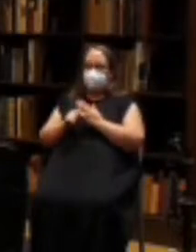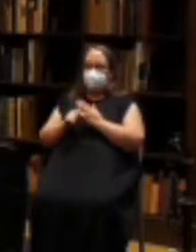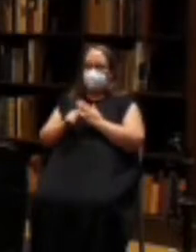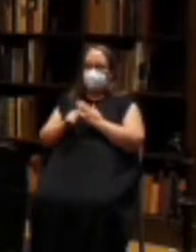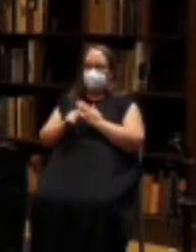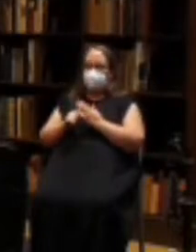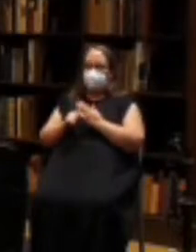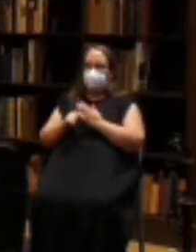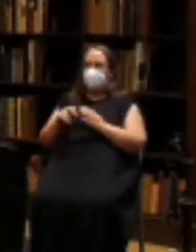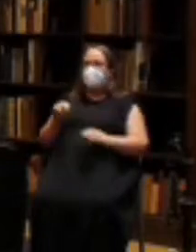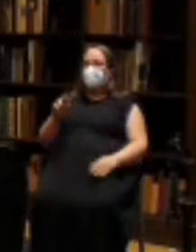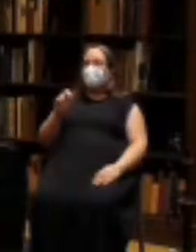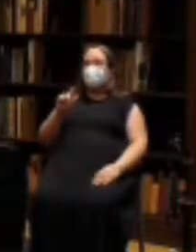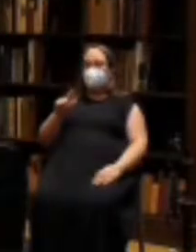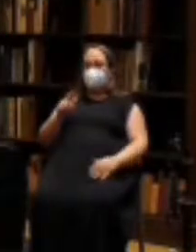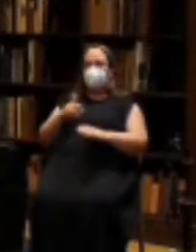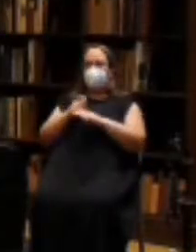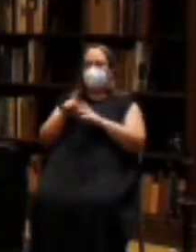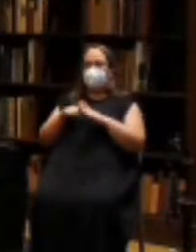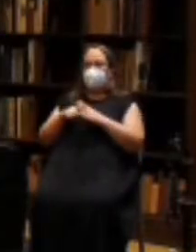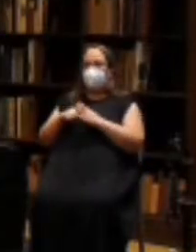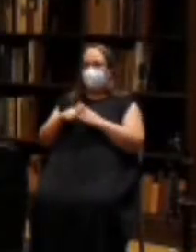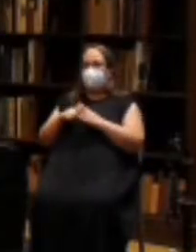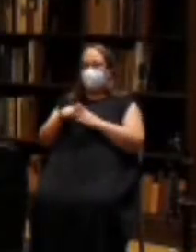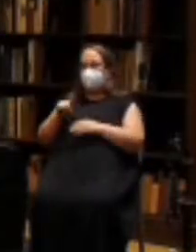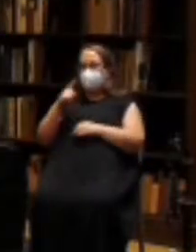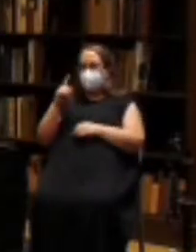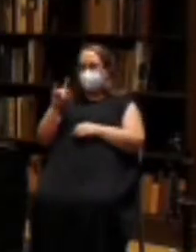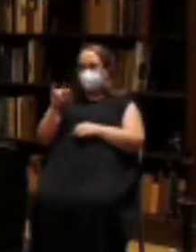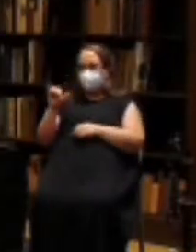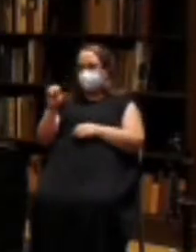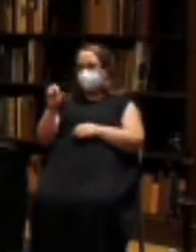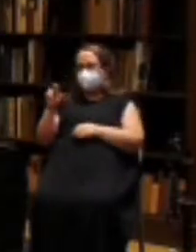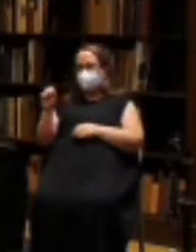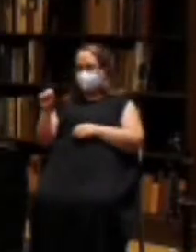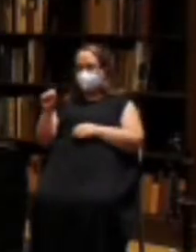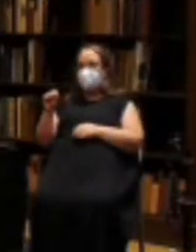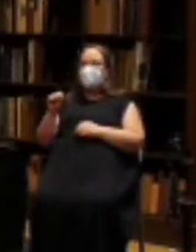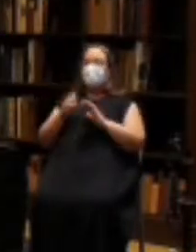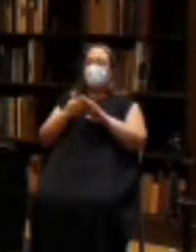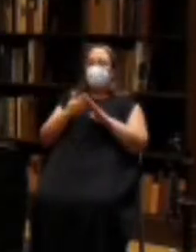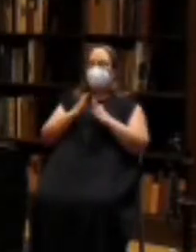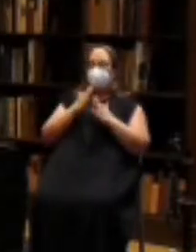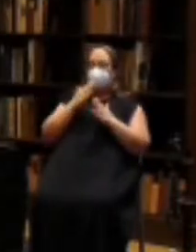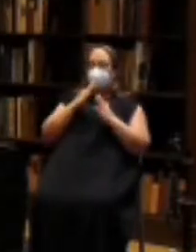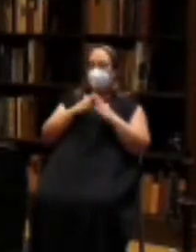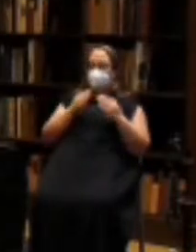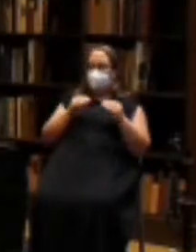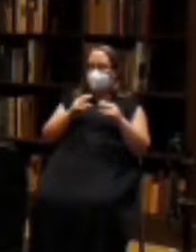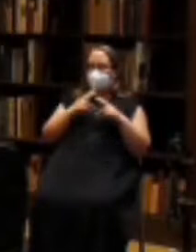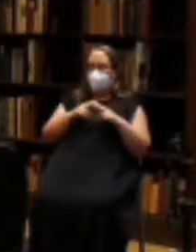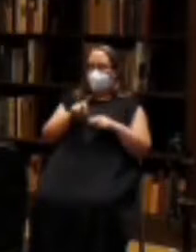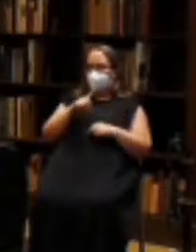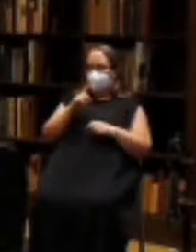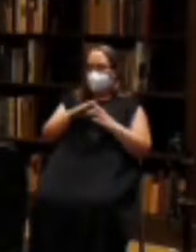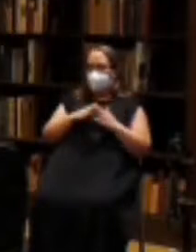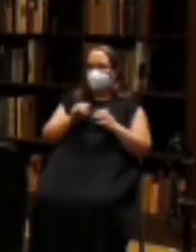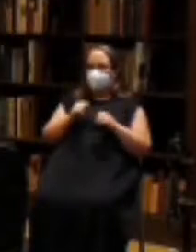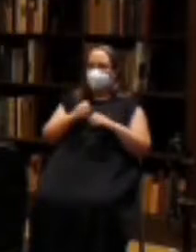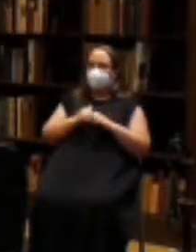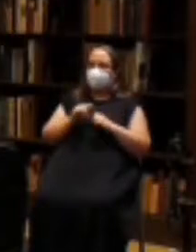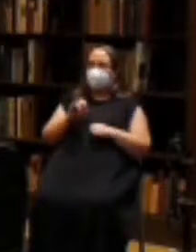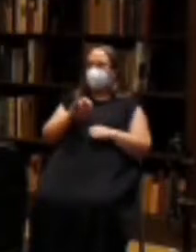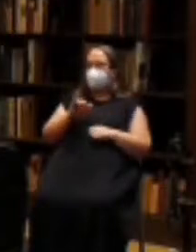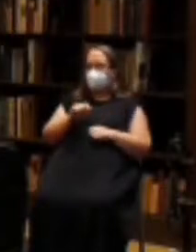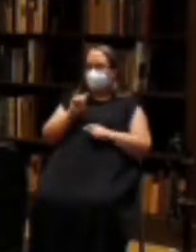carried by, because Paul Coates, before he started Black Classic Press, ran a bookstore called The Black Book. And that, you could get issues